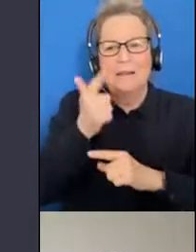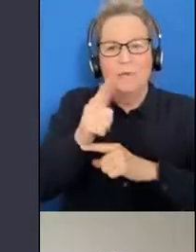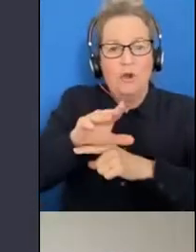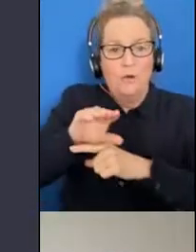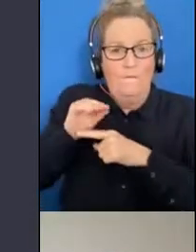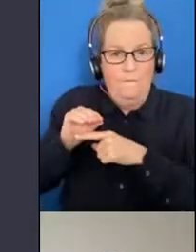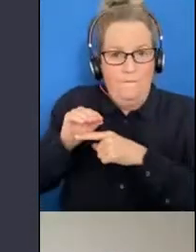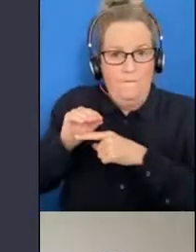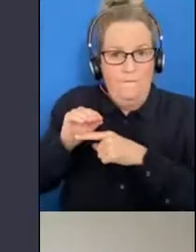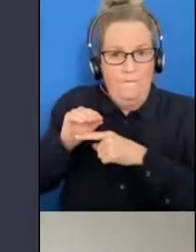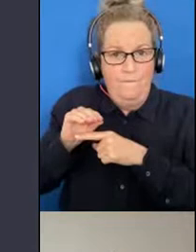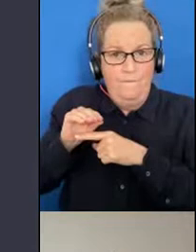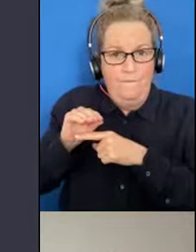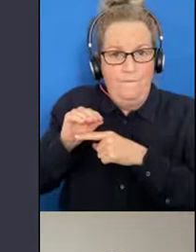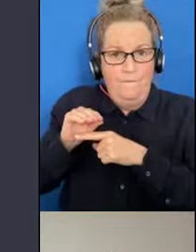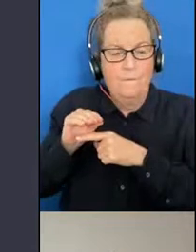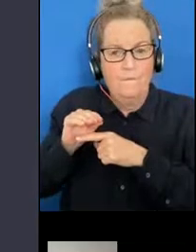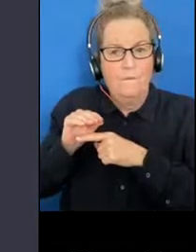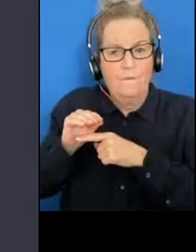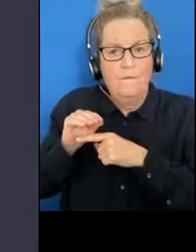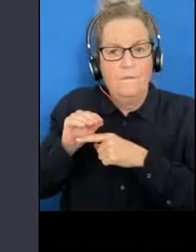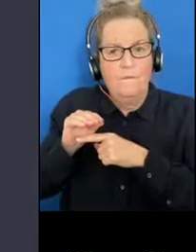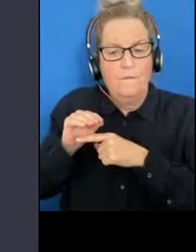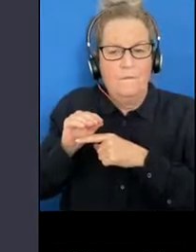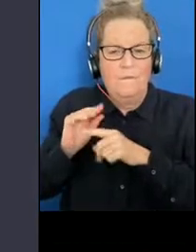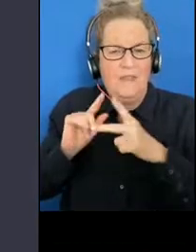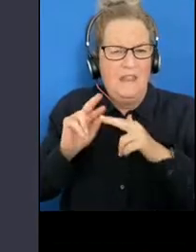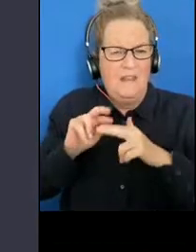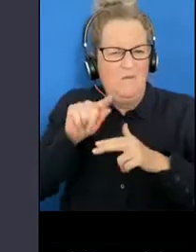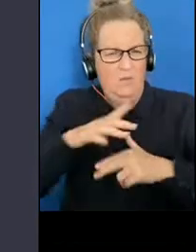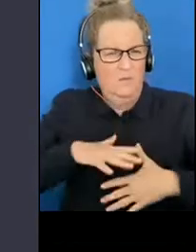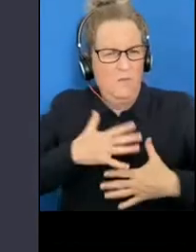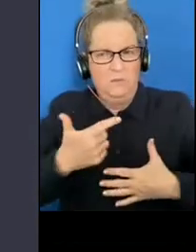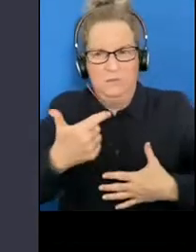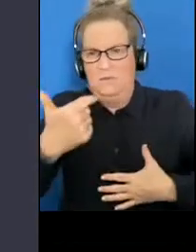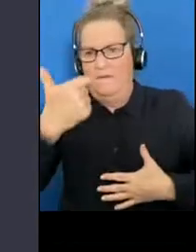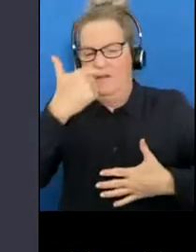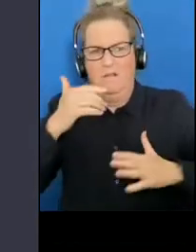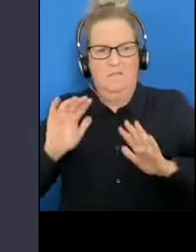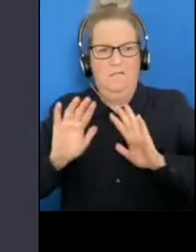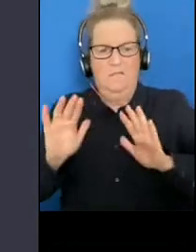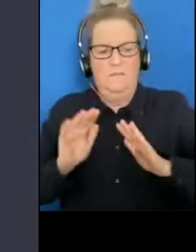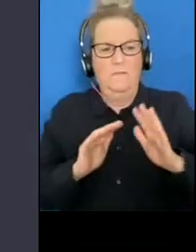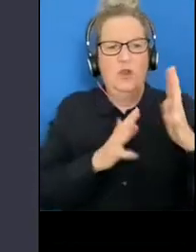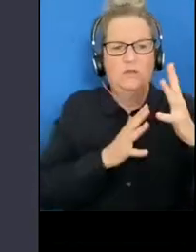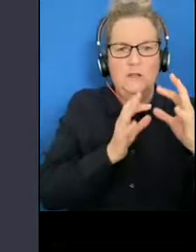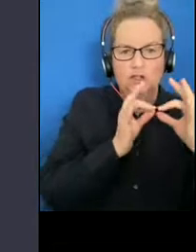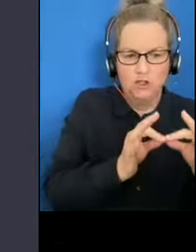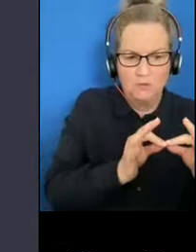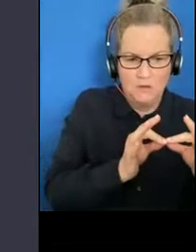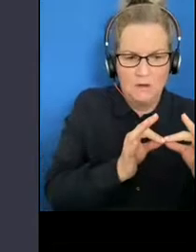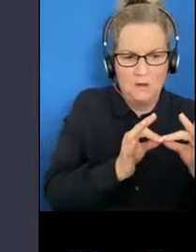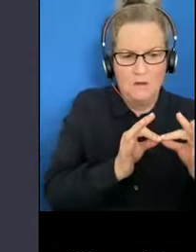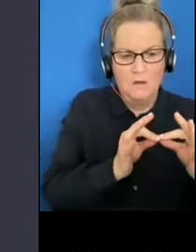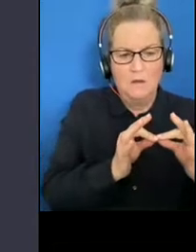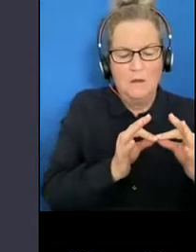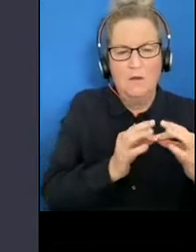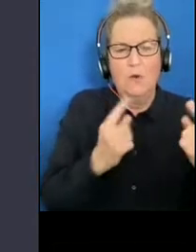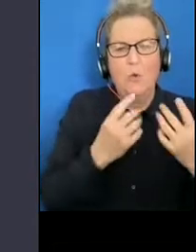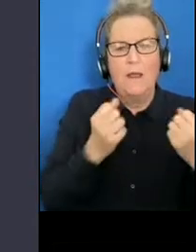if you do not wish to consent to being filmed. The Auslan interpreters today in this meeting are